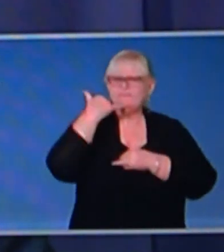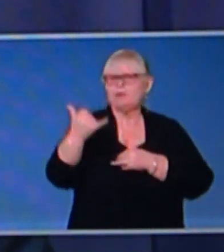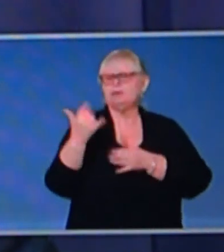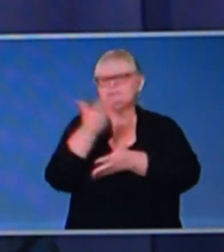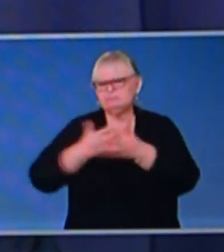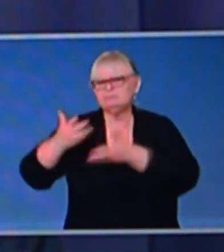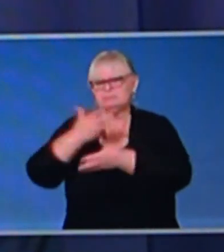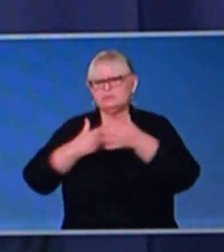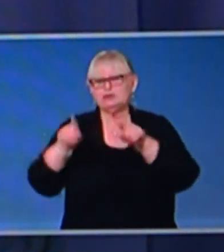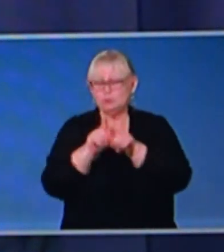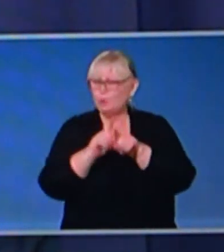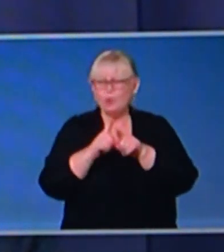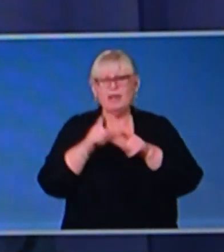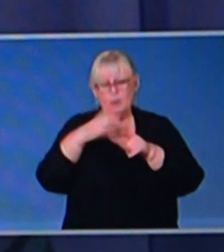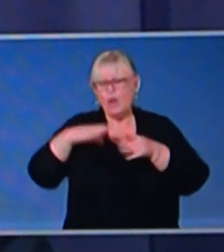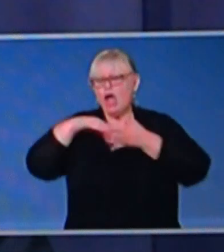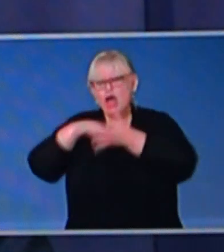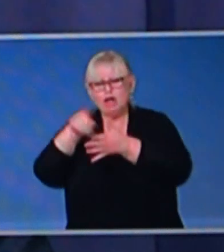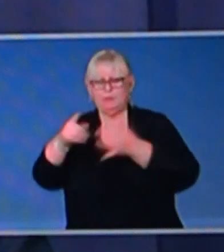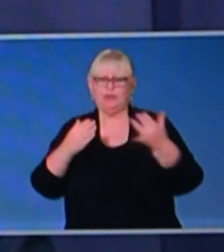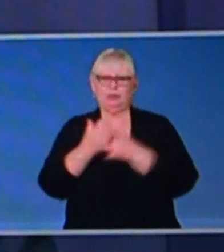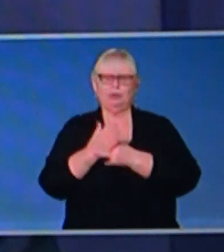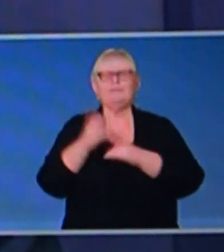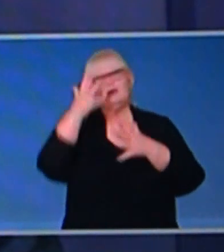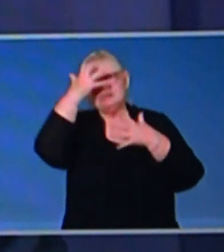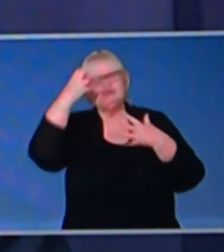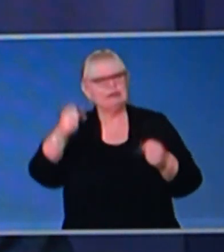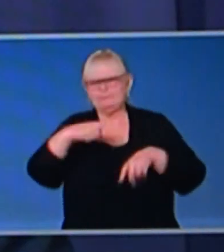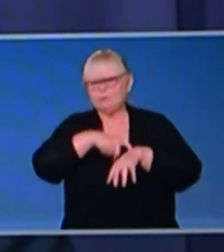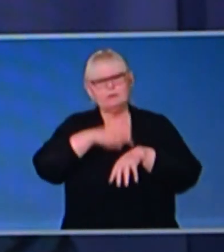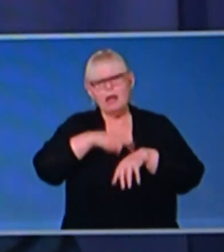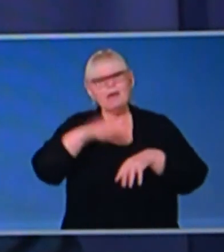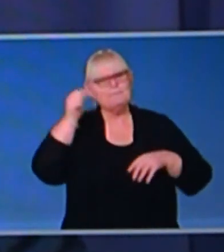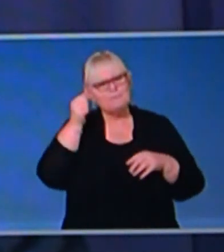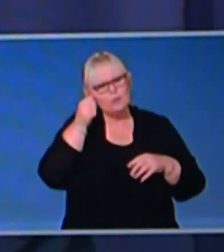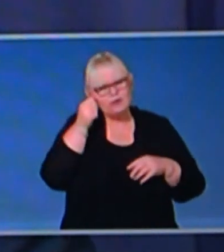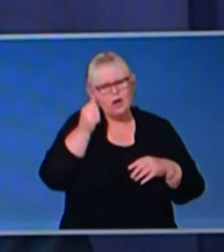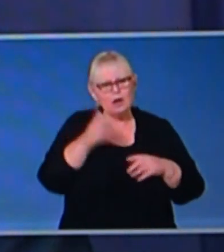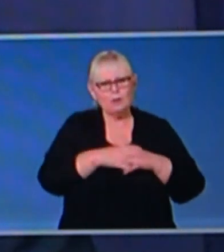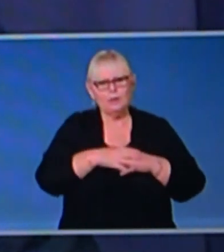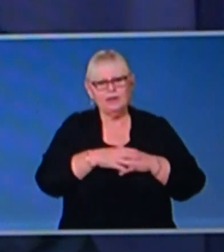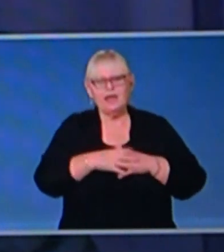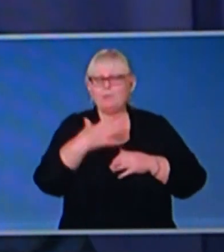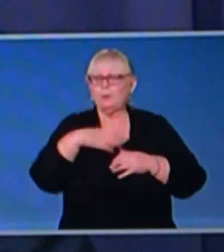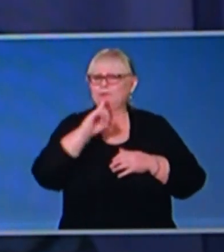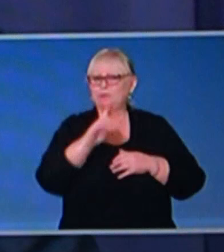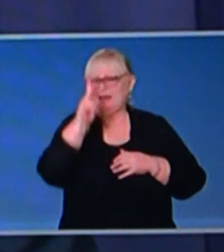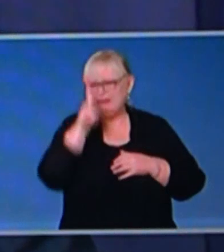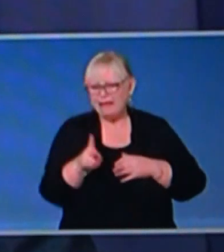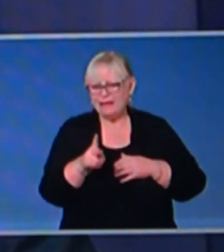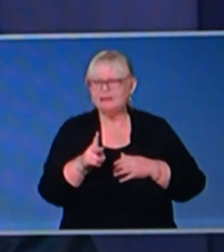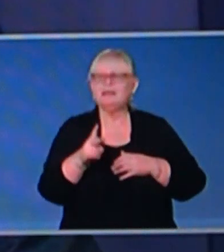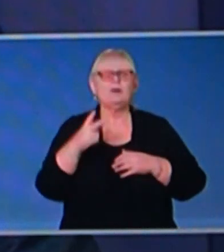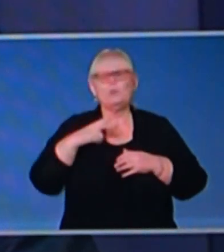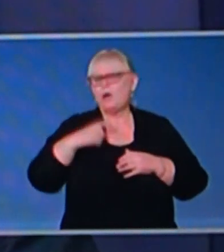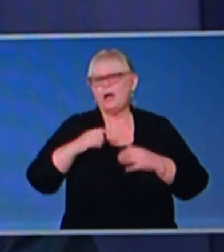They're there to help you through this very stressful period. And it only underscores again why it is so